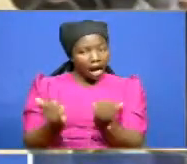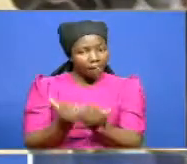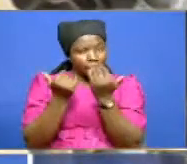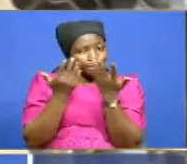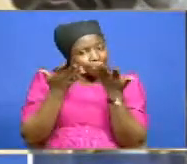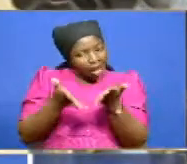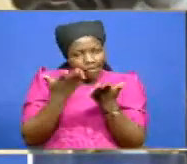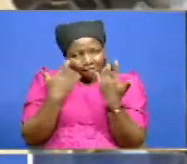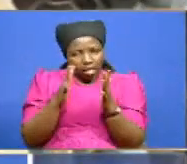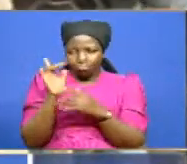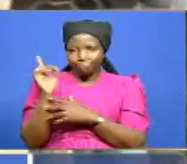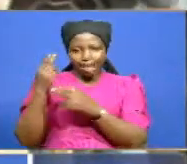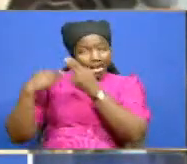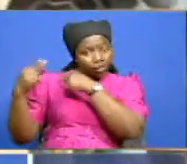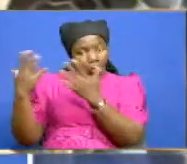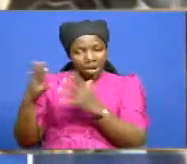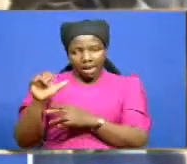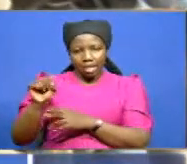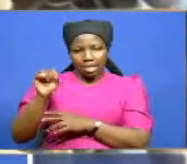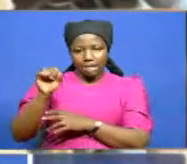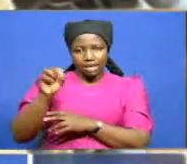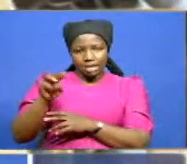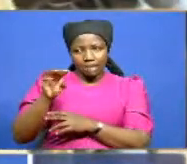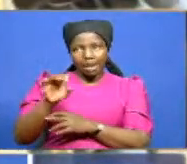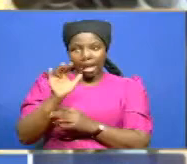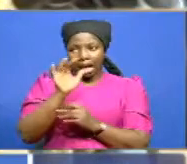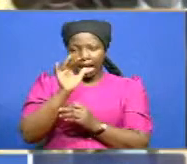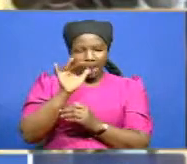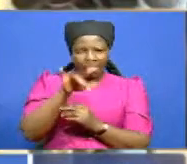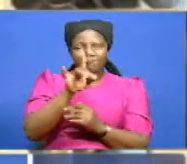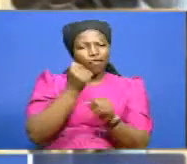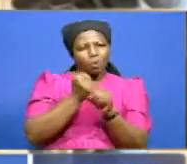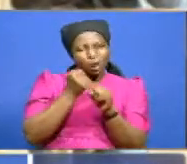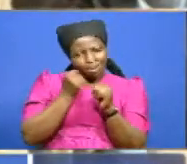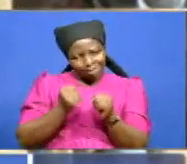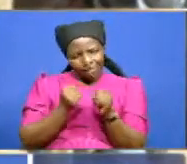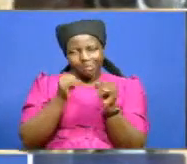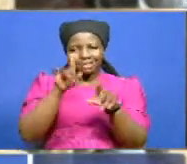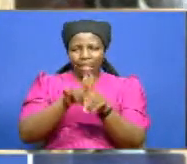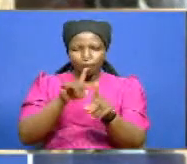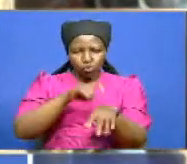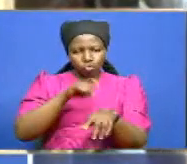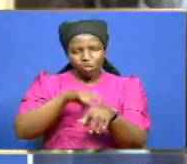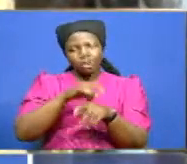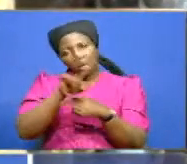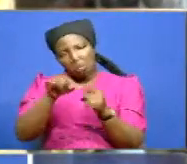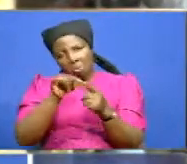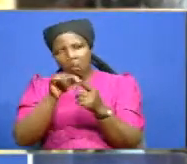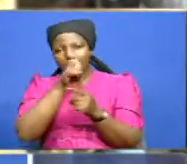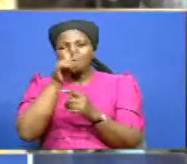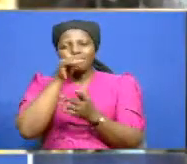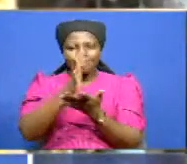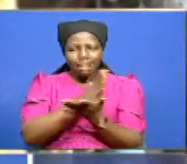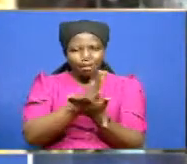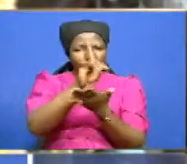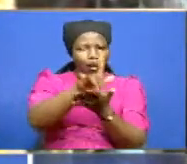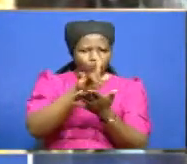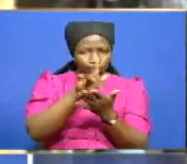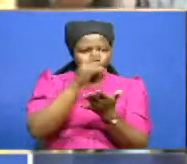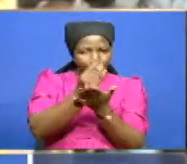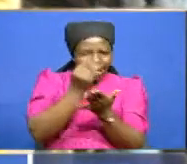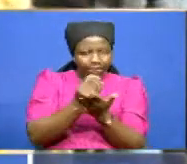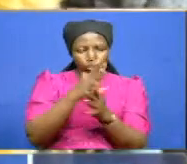is history, where small businesses are being aggressive even during a time of slow private sector credit growth. The rallying call now